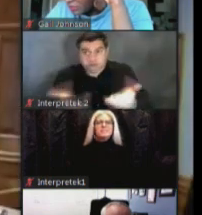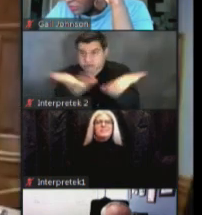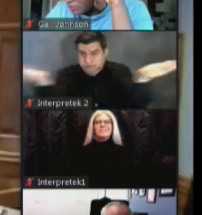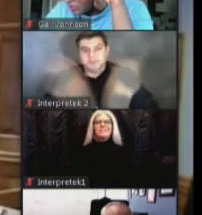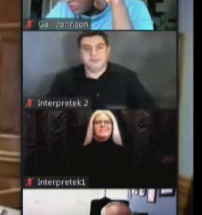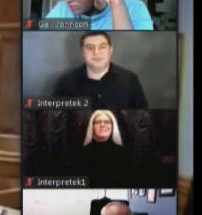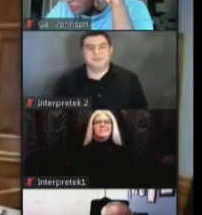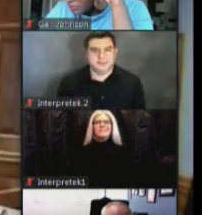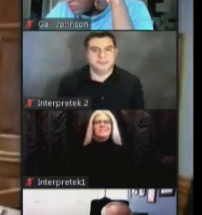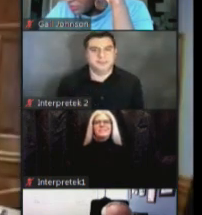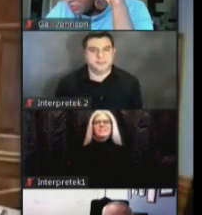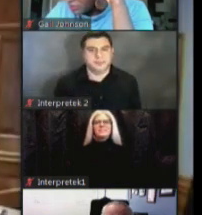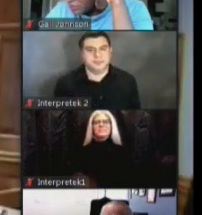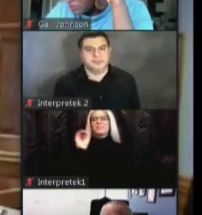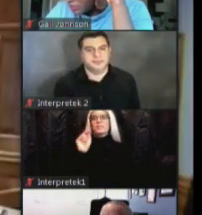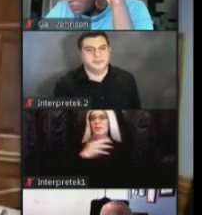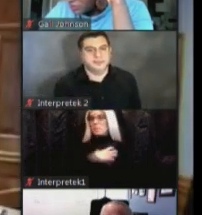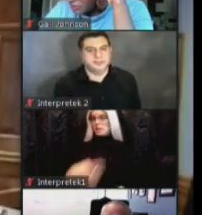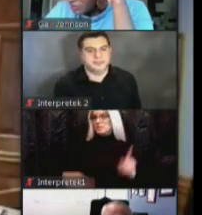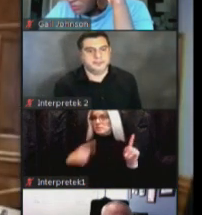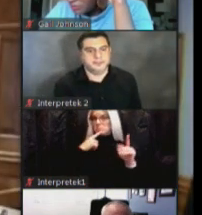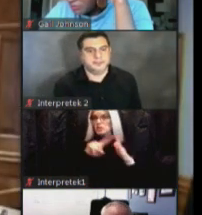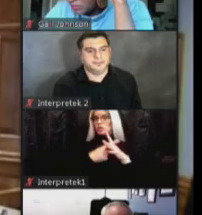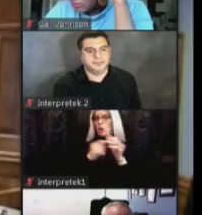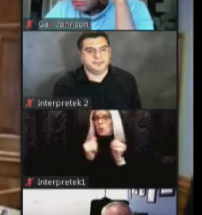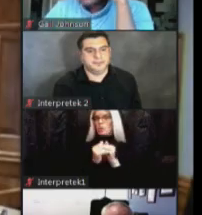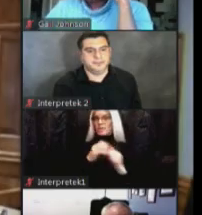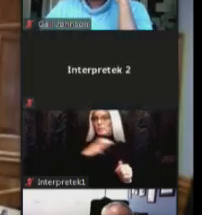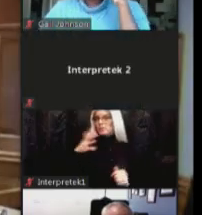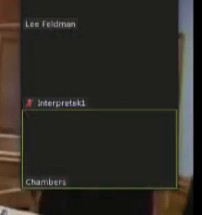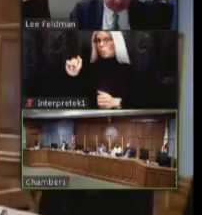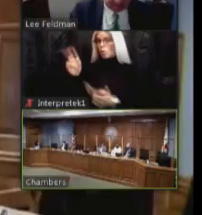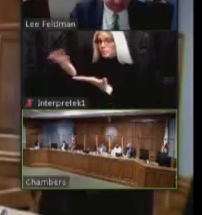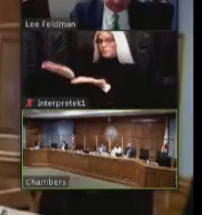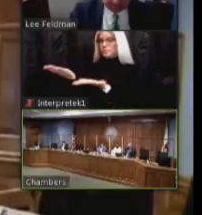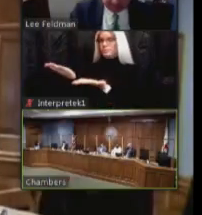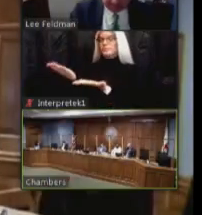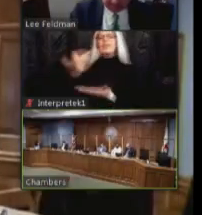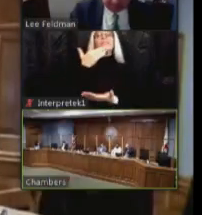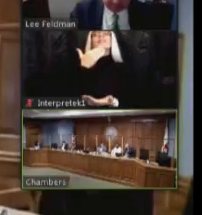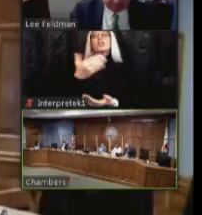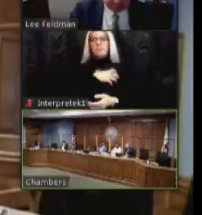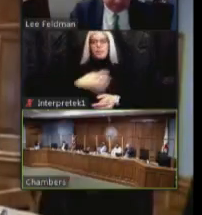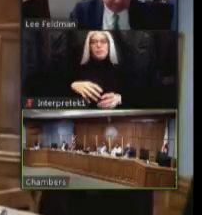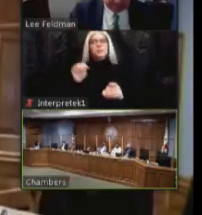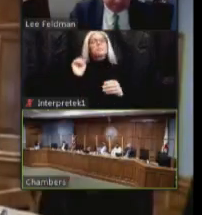folks, starting with Commissioner Ward. Thank you, Mr. Mayor. Mr. Manager,